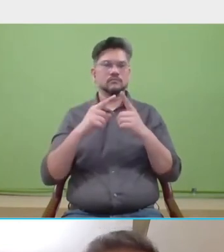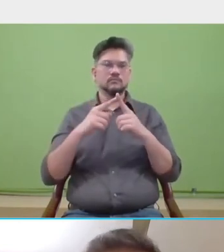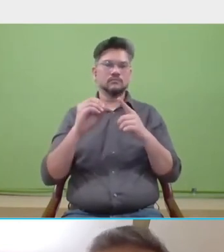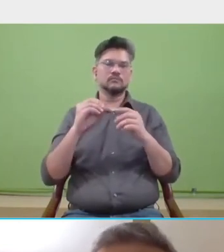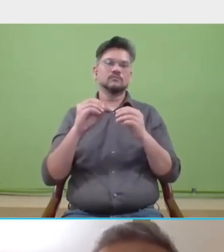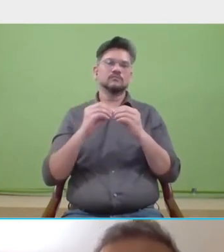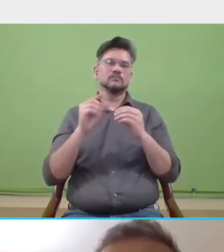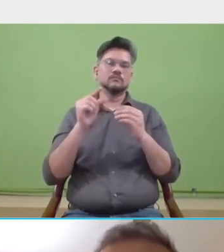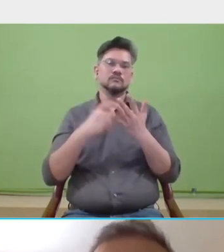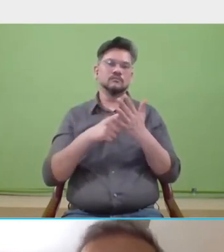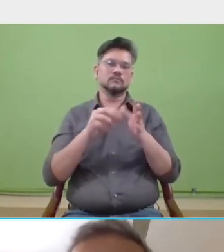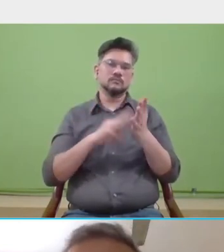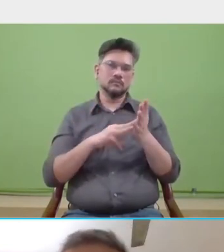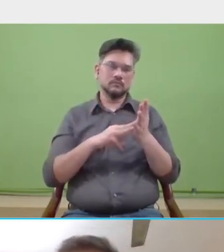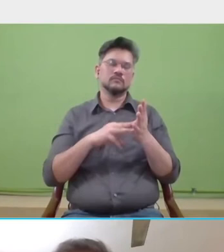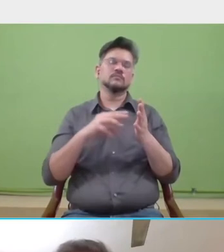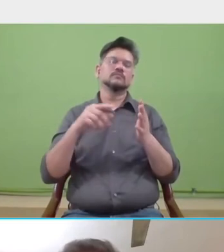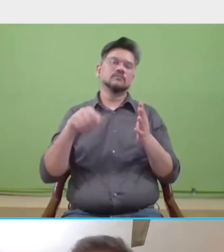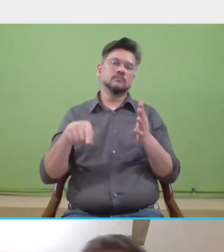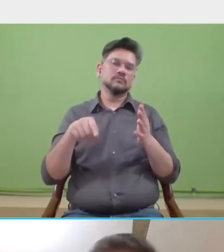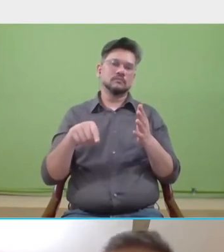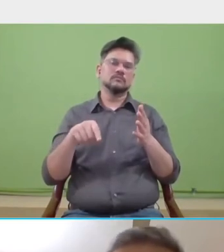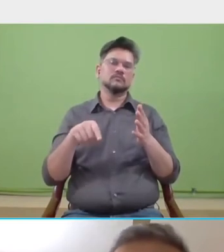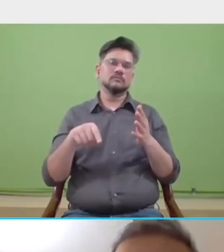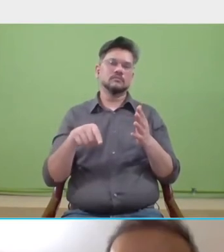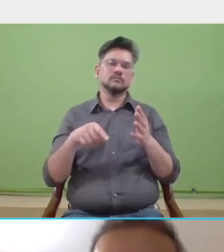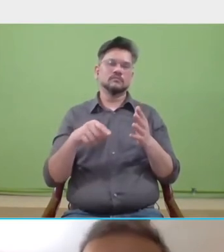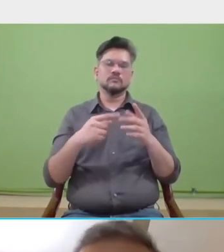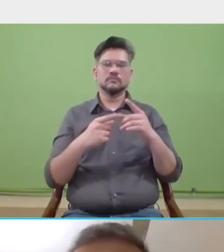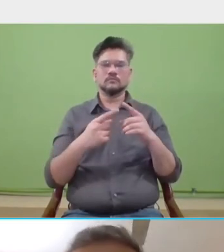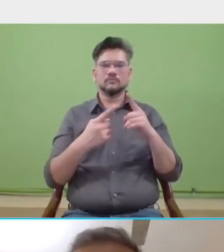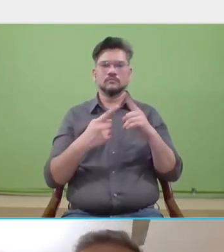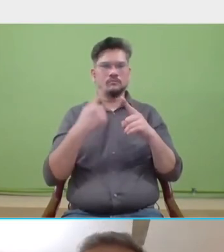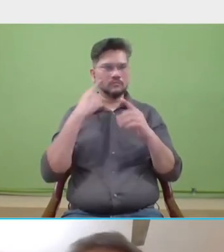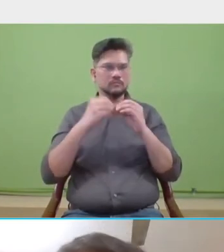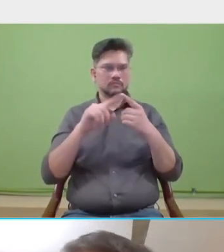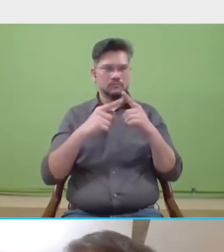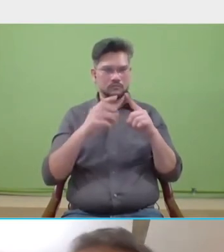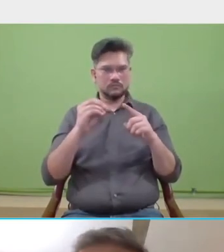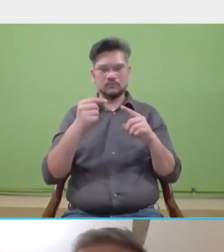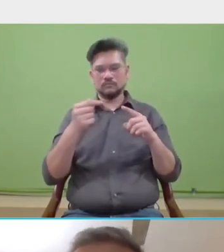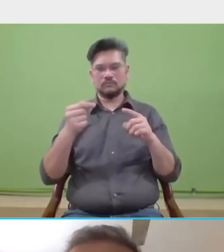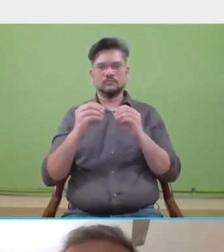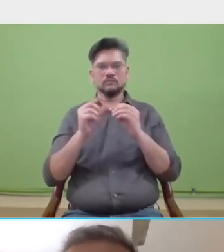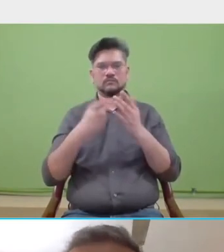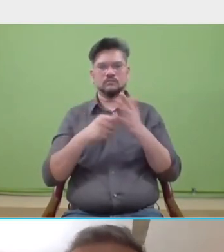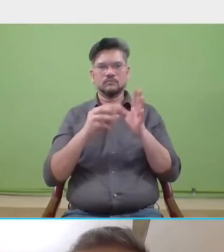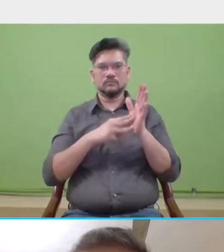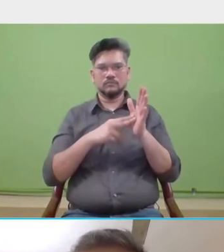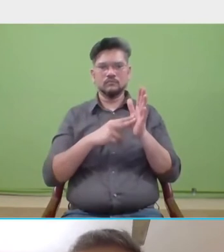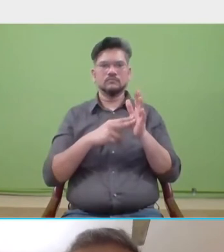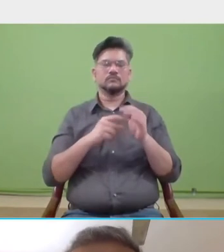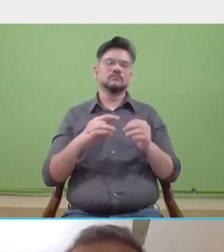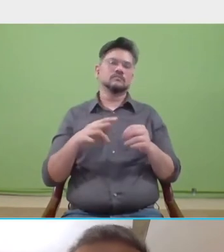tibetan or burman but tibeto-burman tibeto hyphen burman four major groups but then out of those we know that major